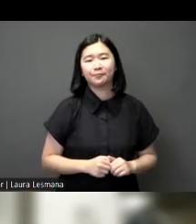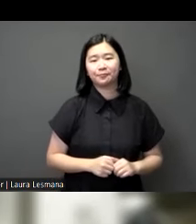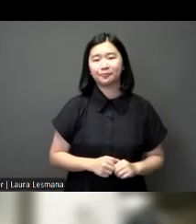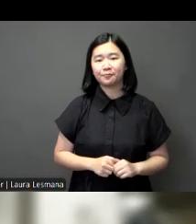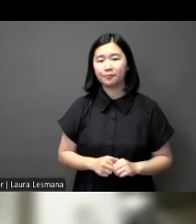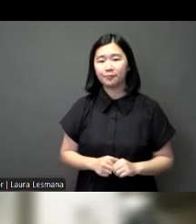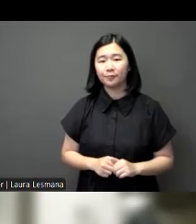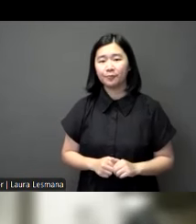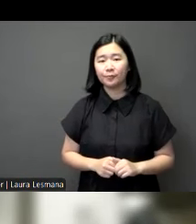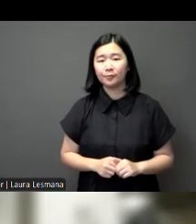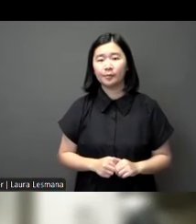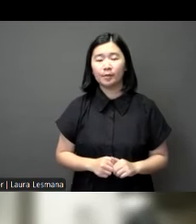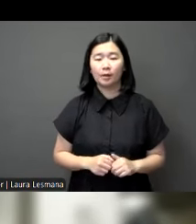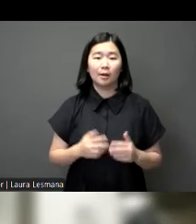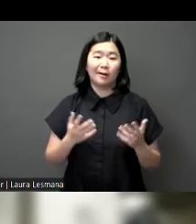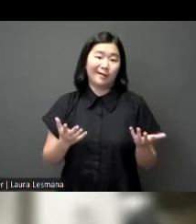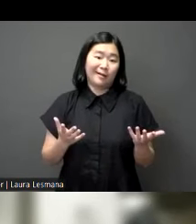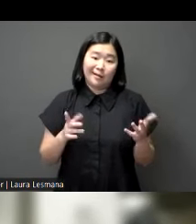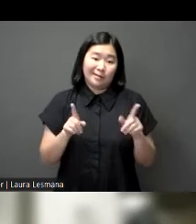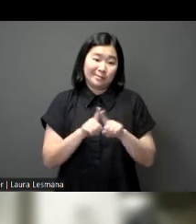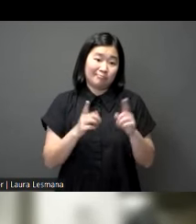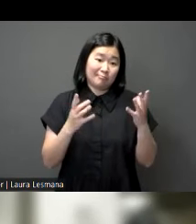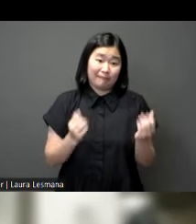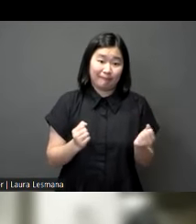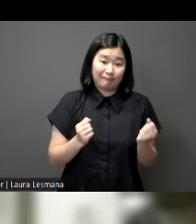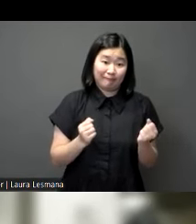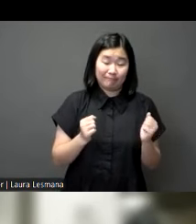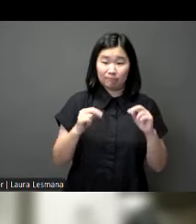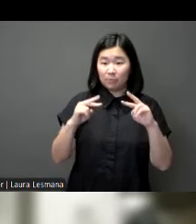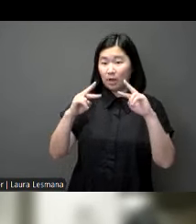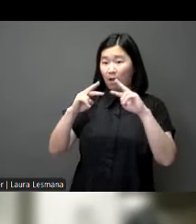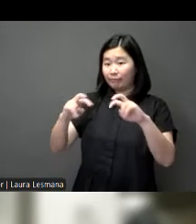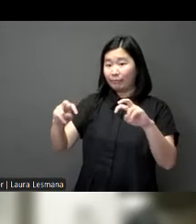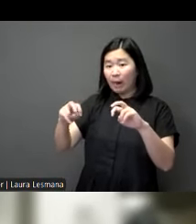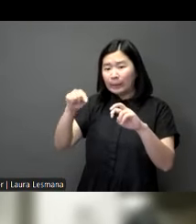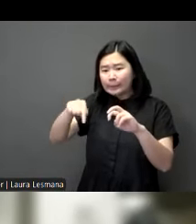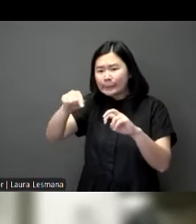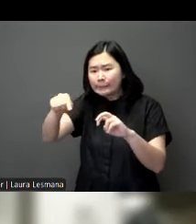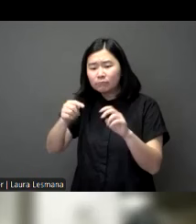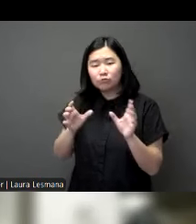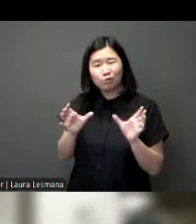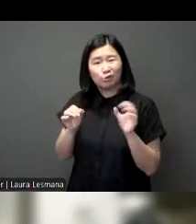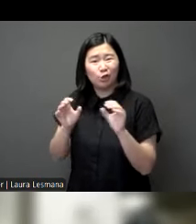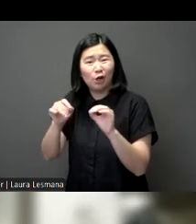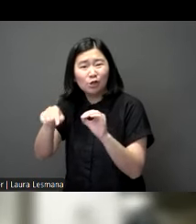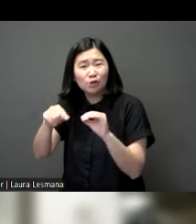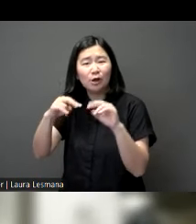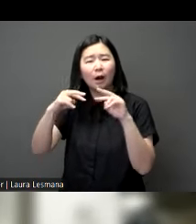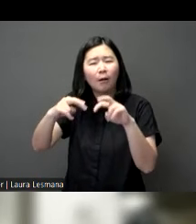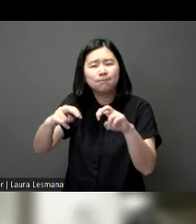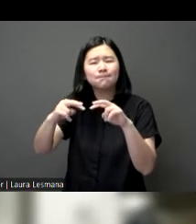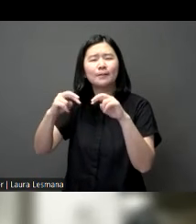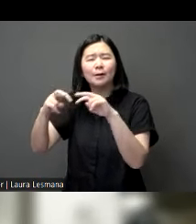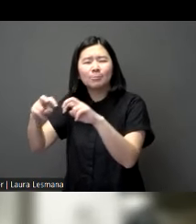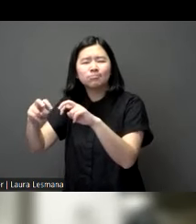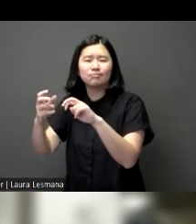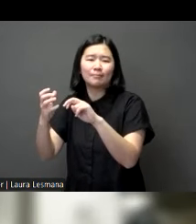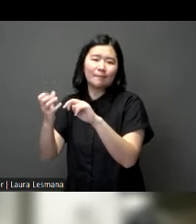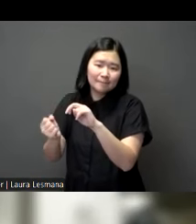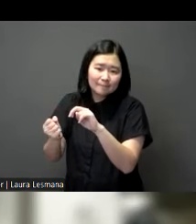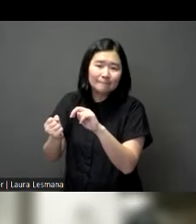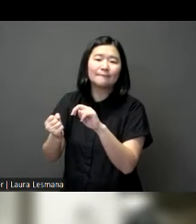technical guidance or the basic document, or do we have other areas? Finally, we ended this